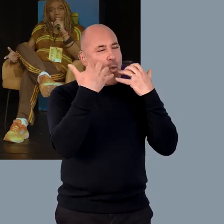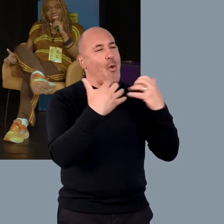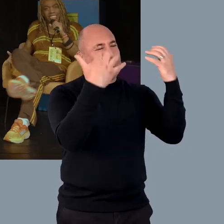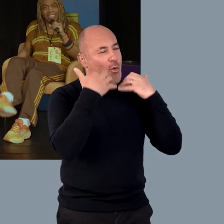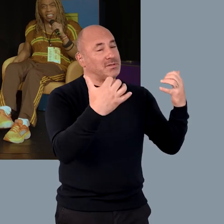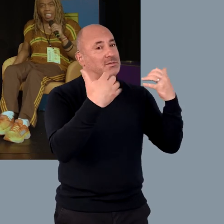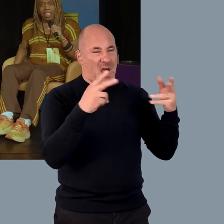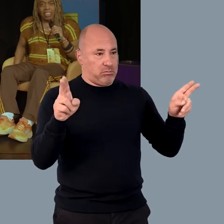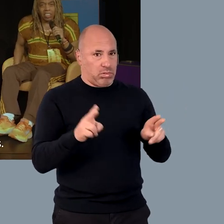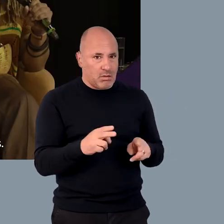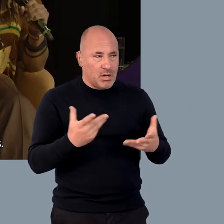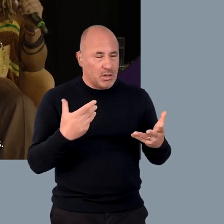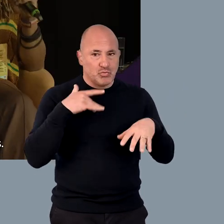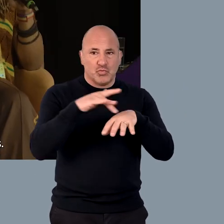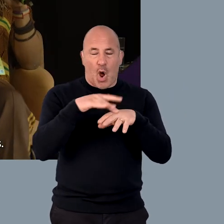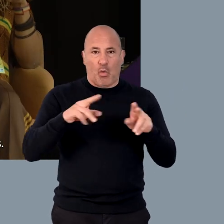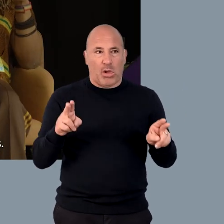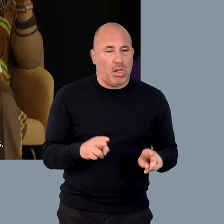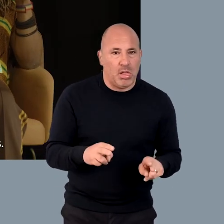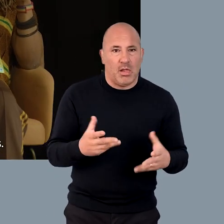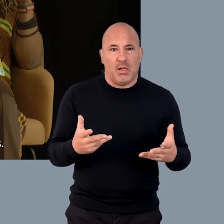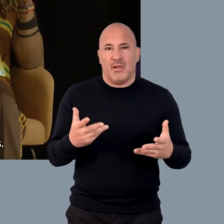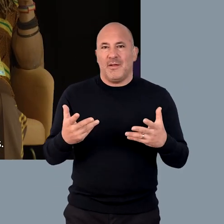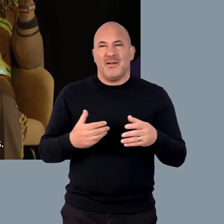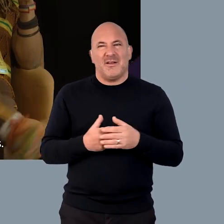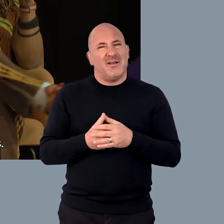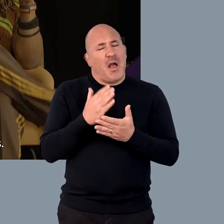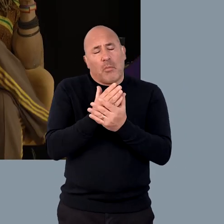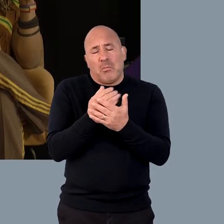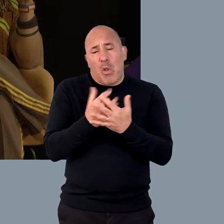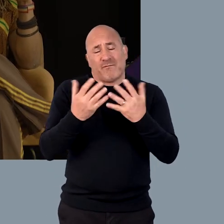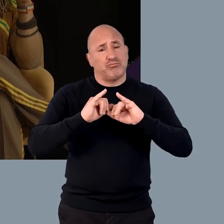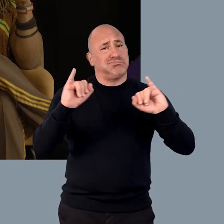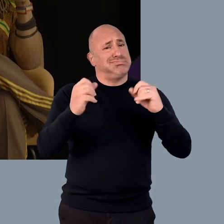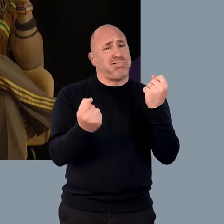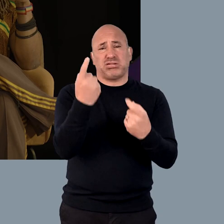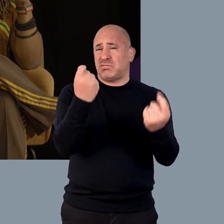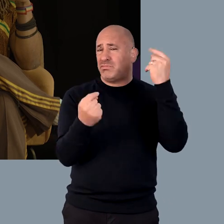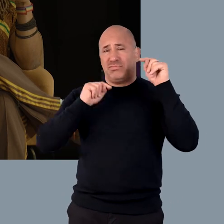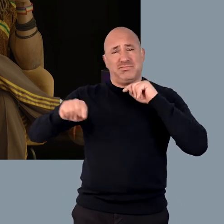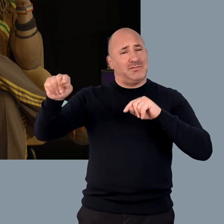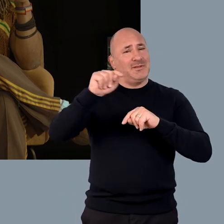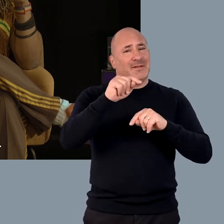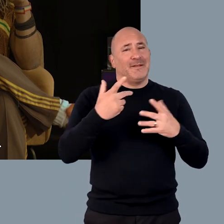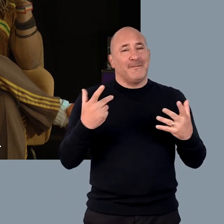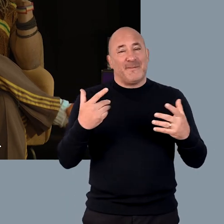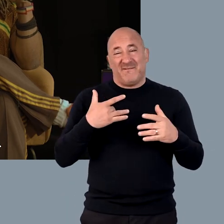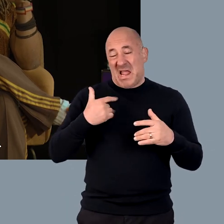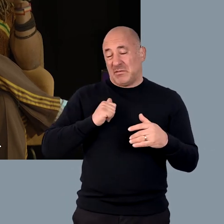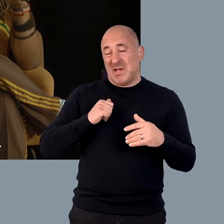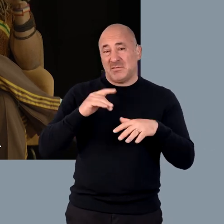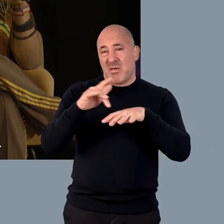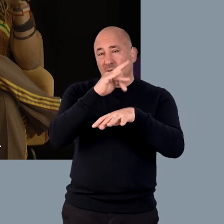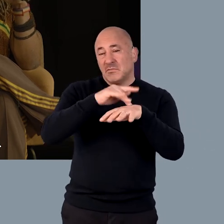can't get audiences They've had all these years where they weren't able to have shows so there's a lot of crisis going on And I think